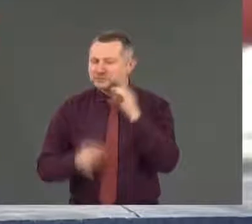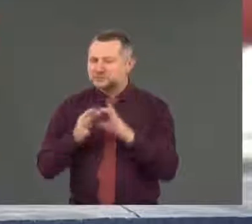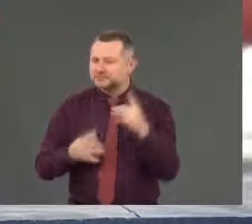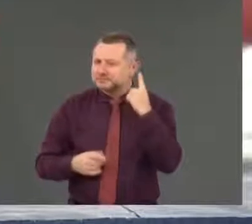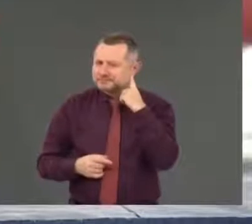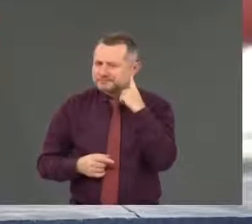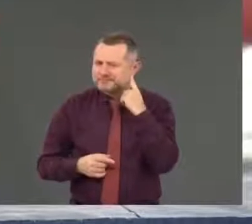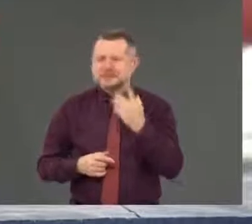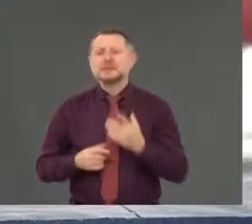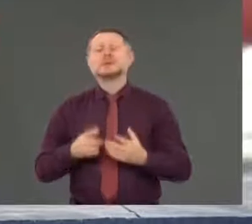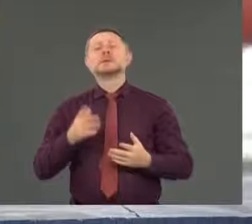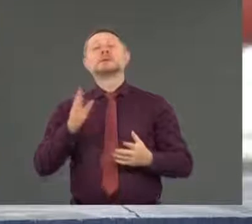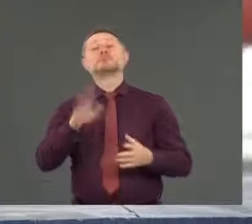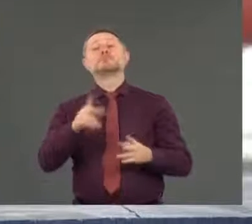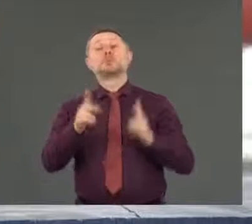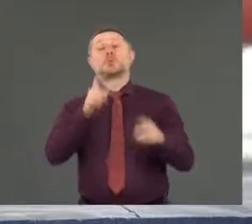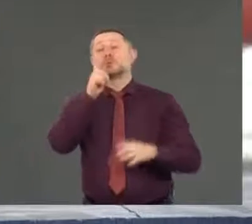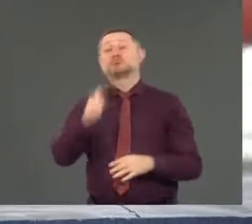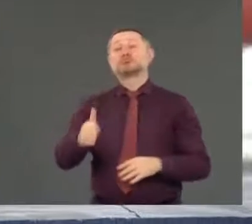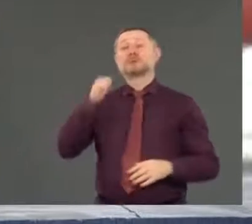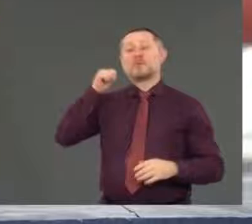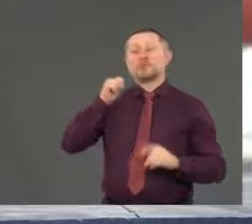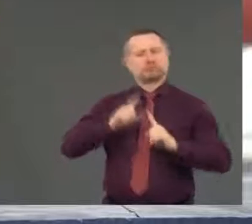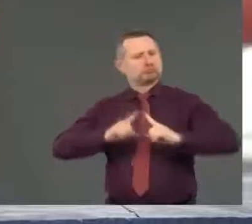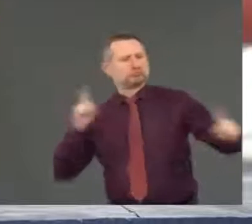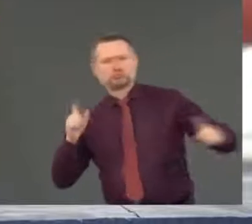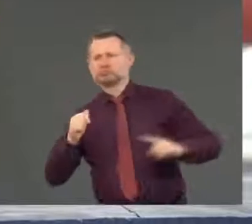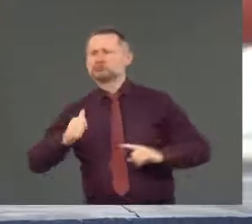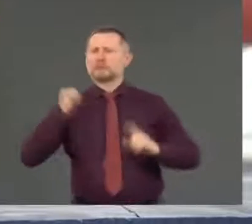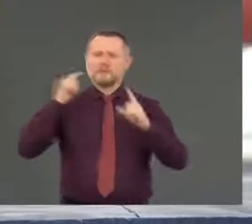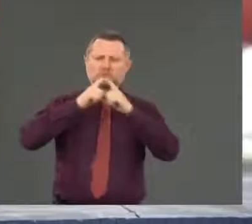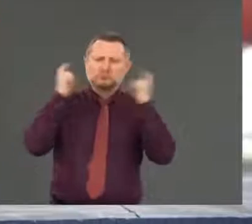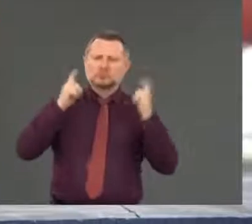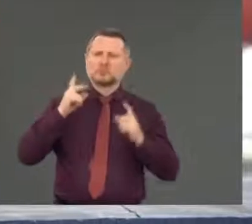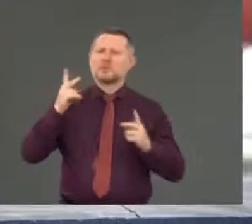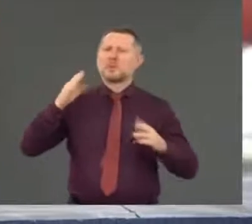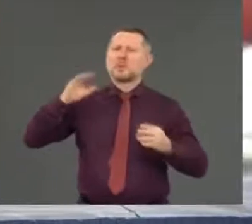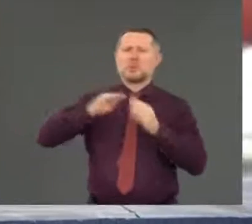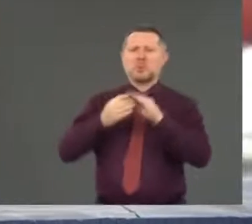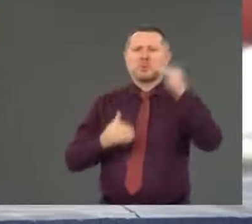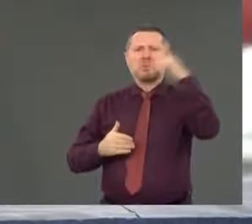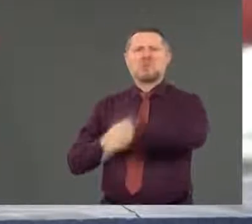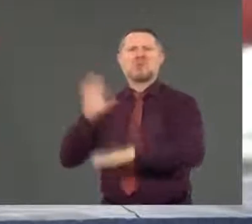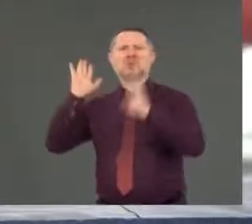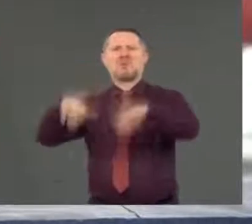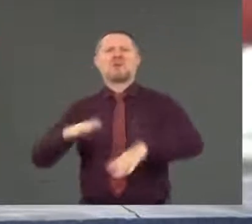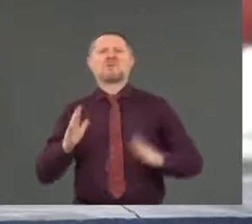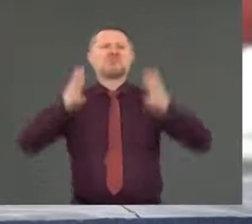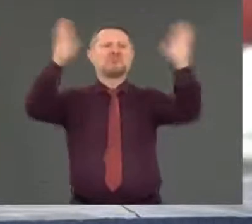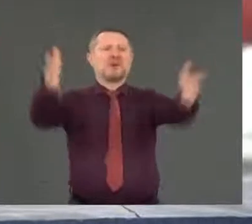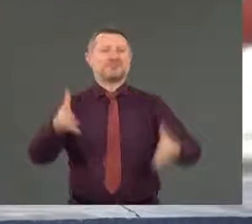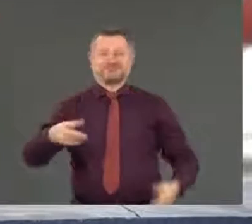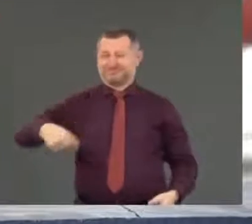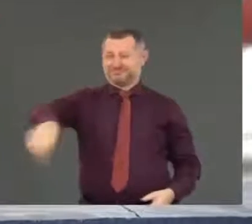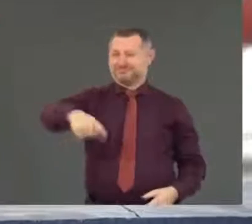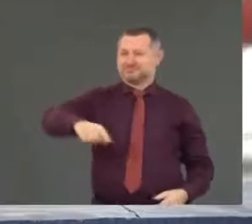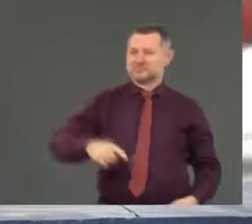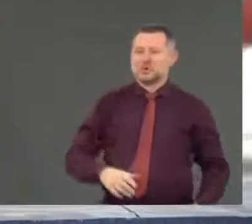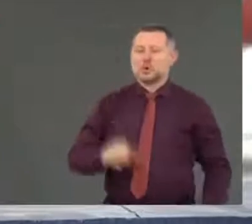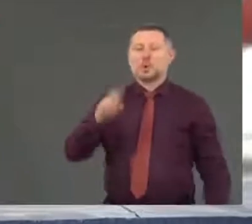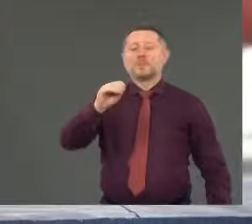and ignoring social distancing because they see the numbers go down and they just think, oh, okay, it's all better now. Yeah, the number goes